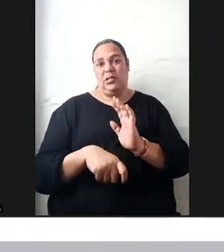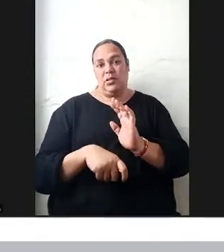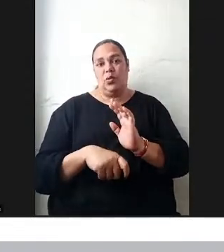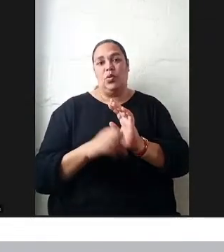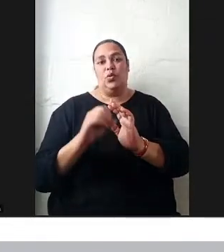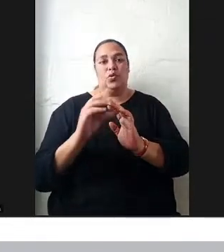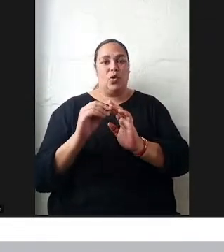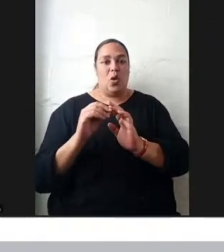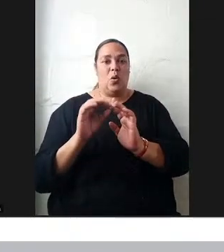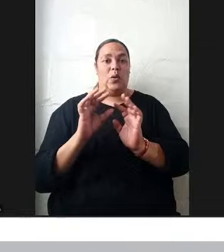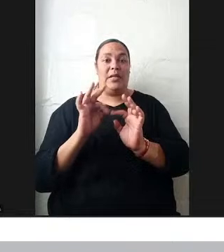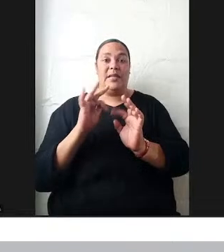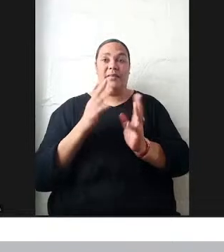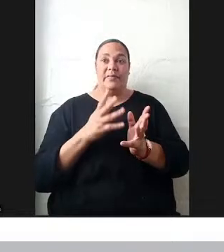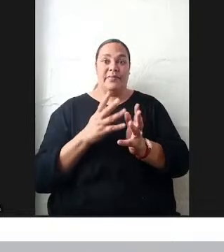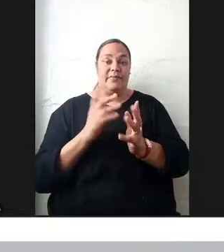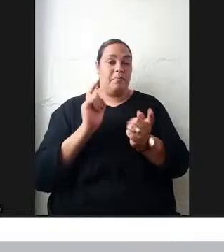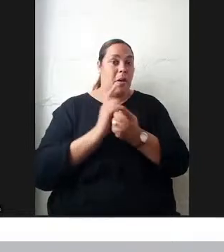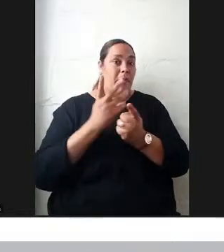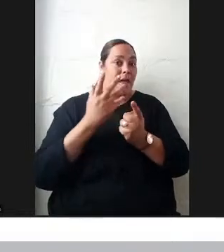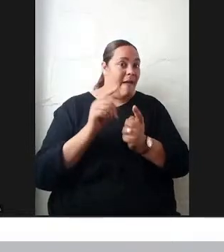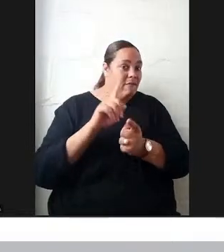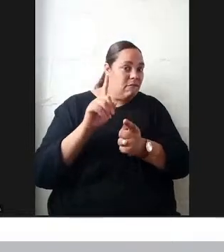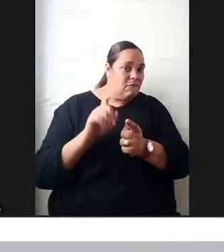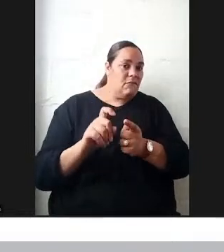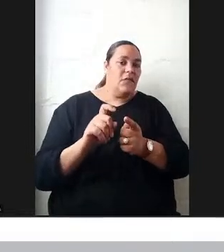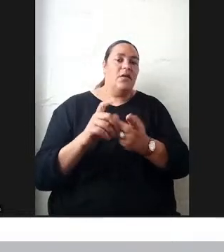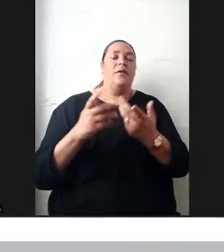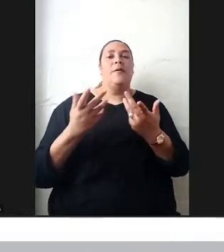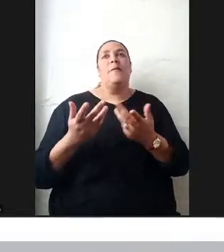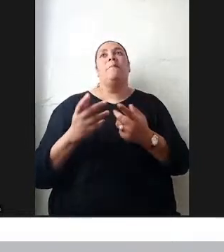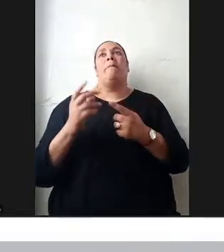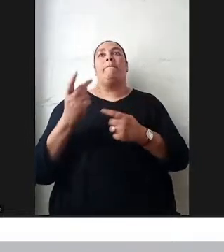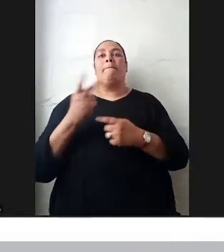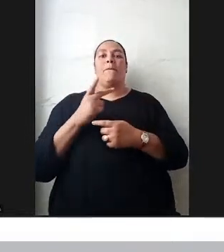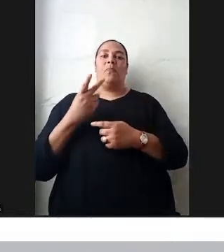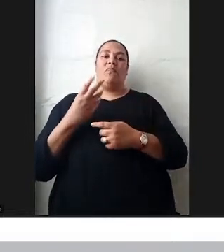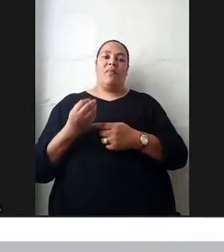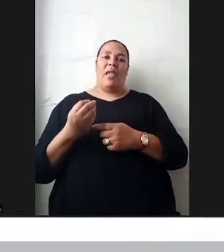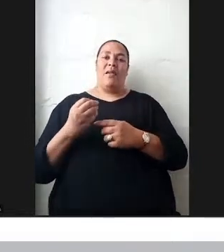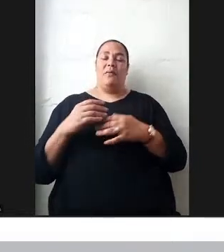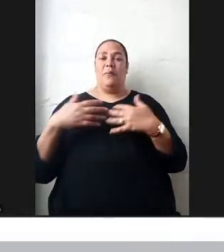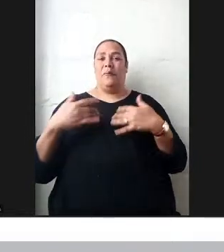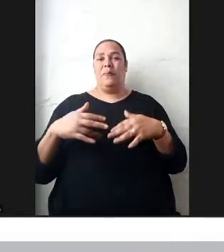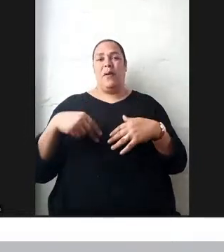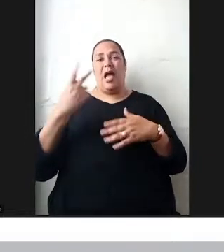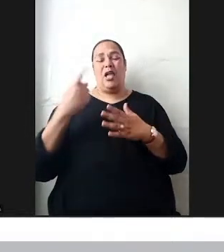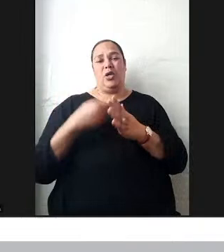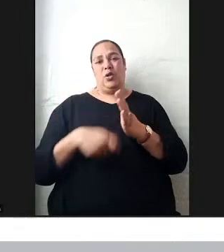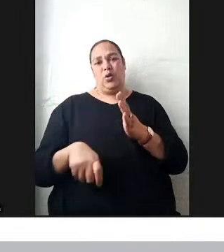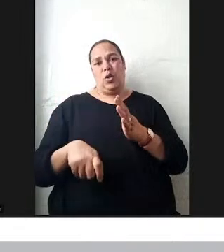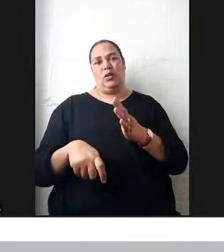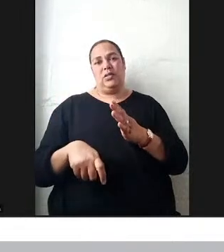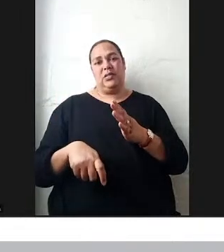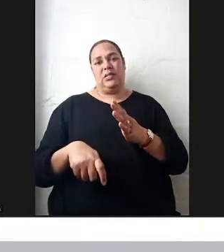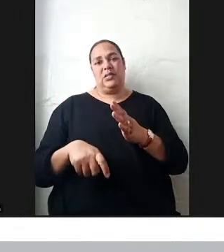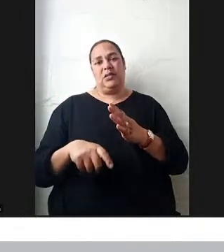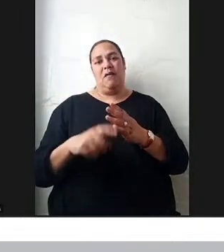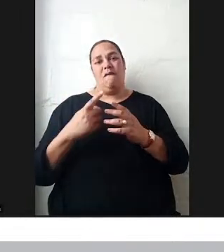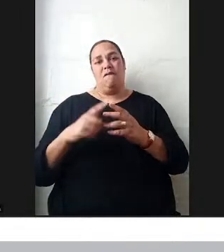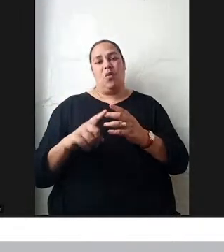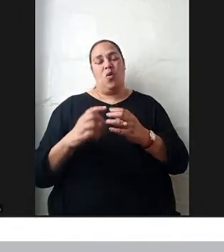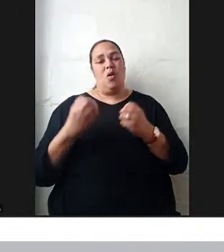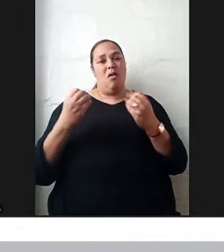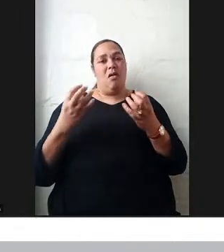that has maybe been addressed, and that also there are extremely high costs for a lot of